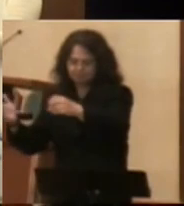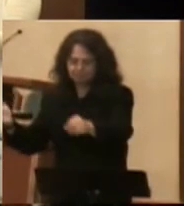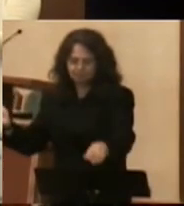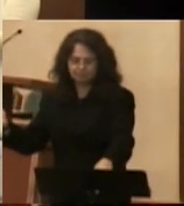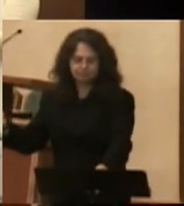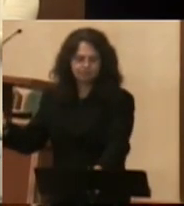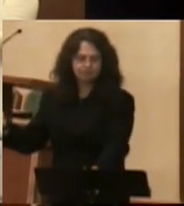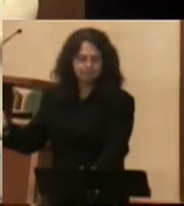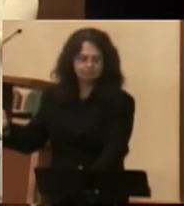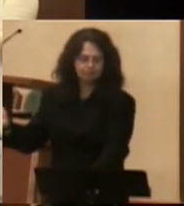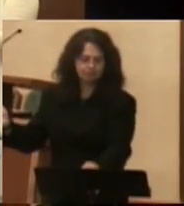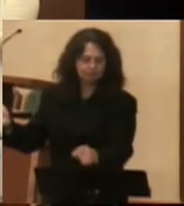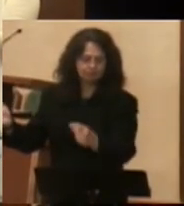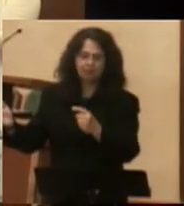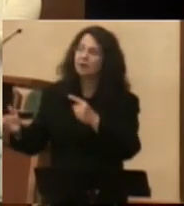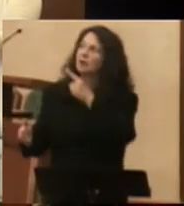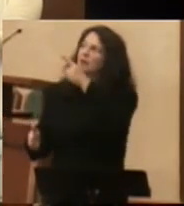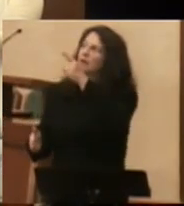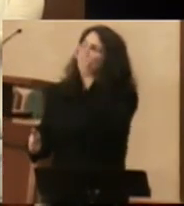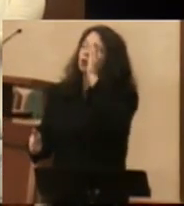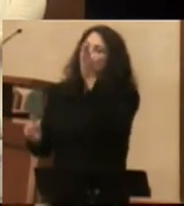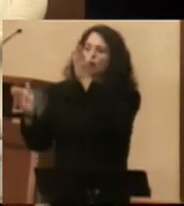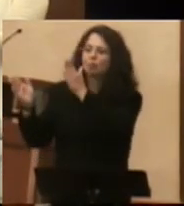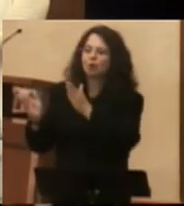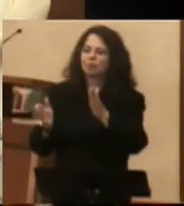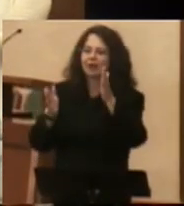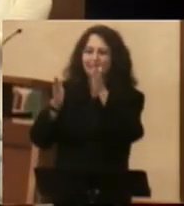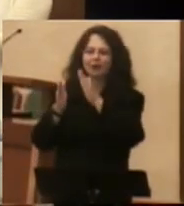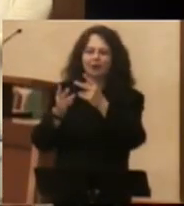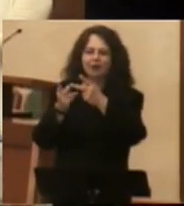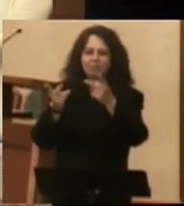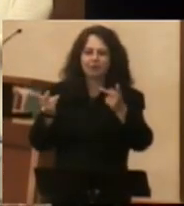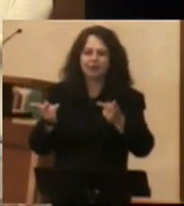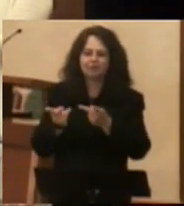to prepare a place for you.